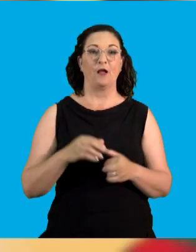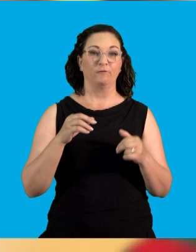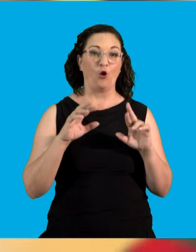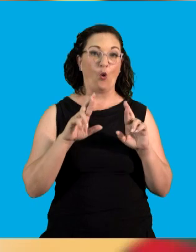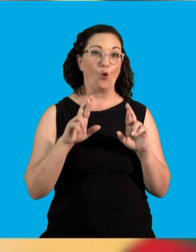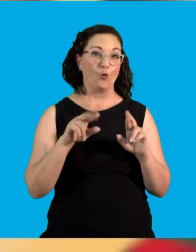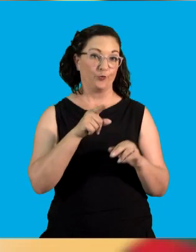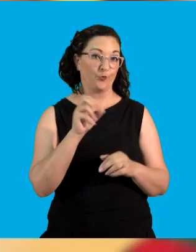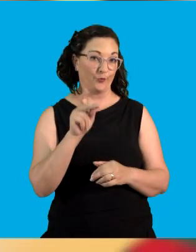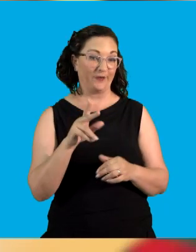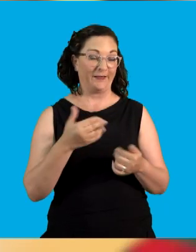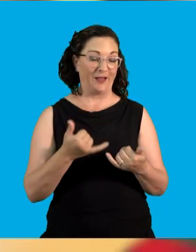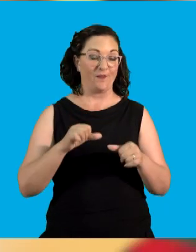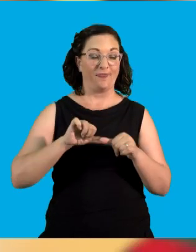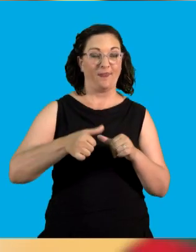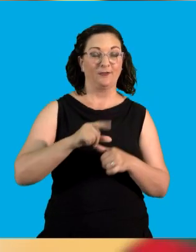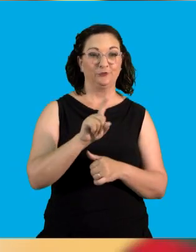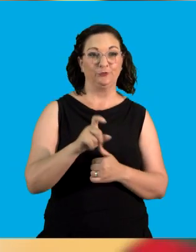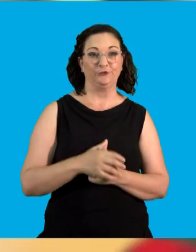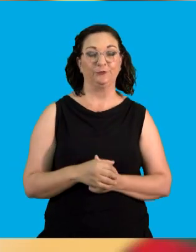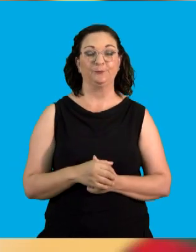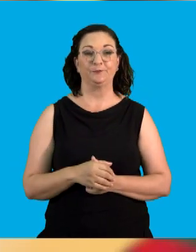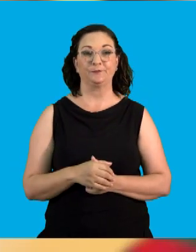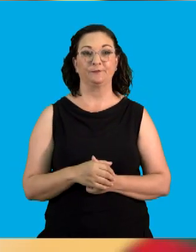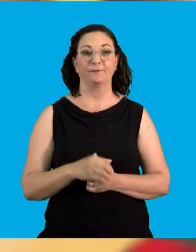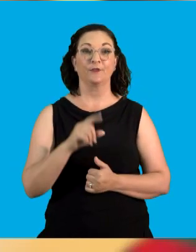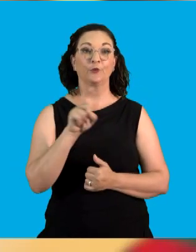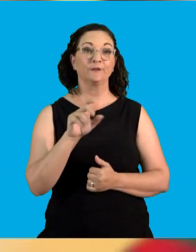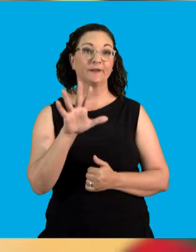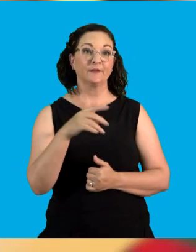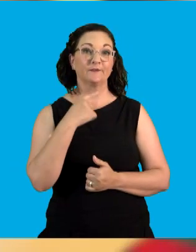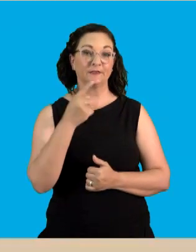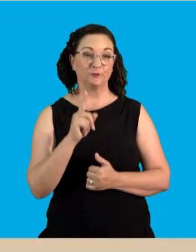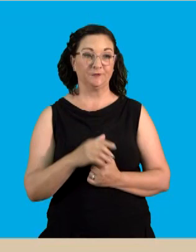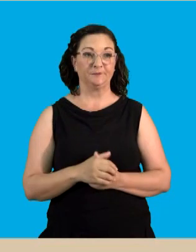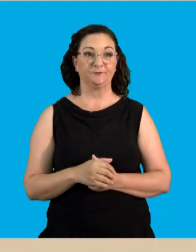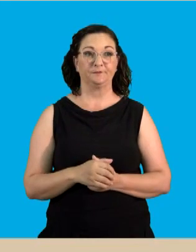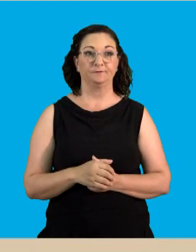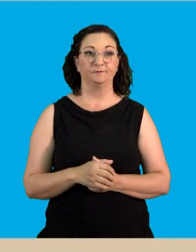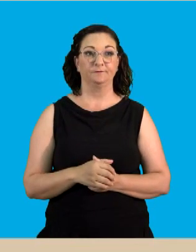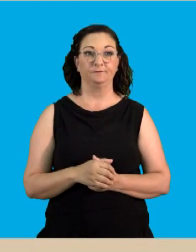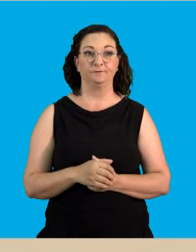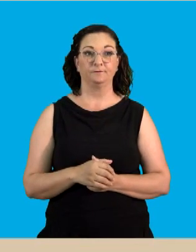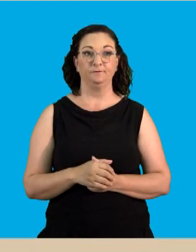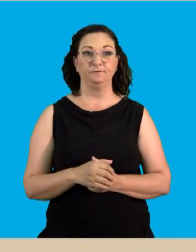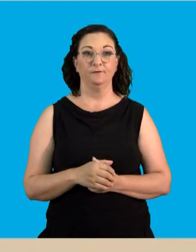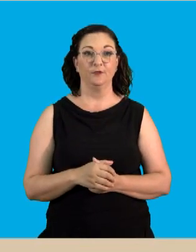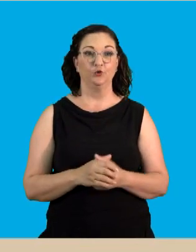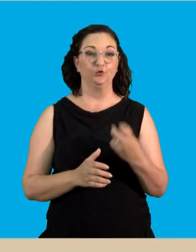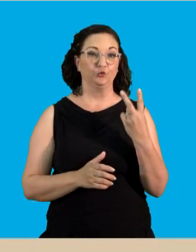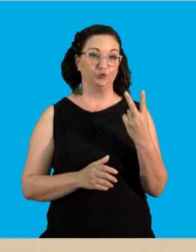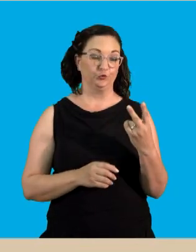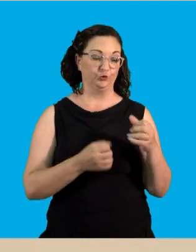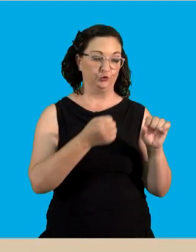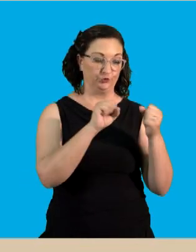okay there. Now let us move on to the next question. Sorry about that. Question 5 says to us,